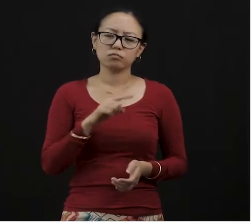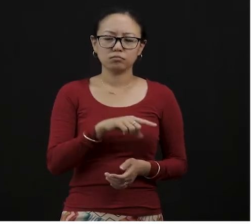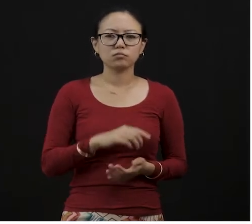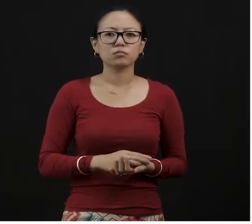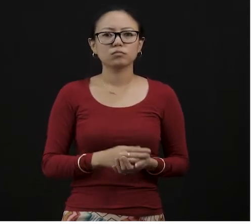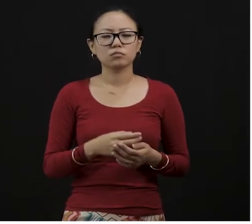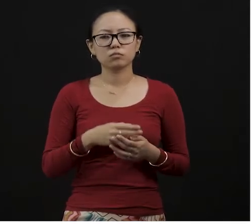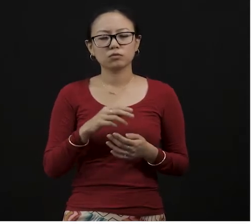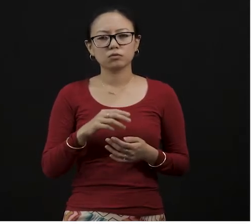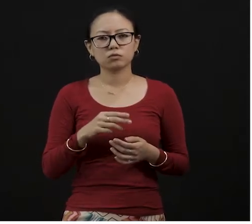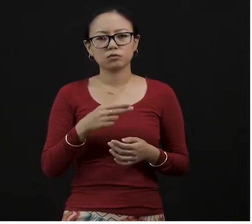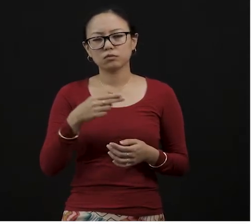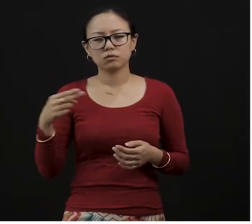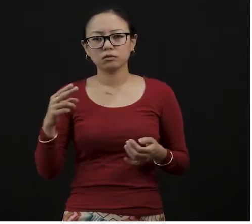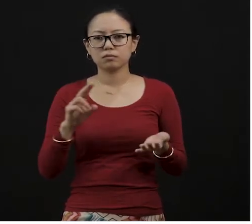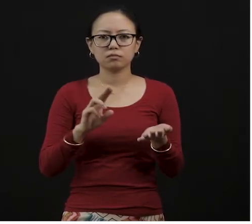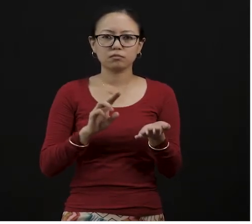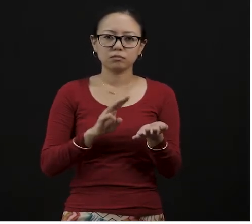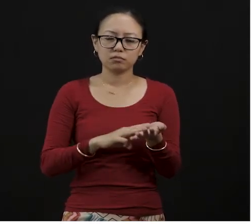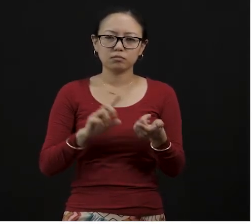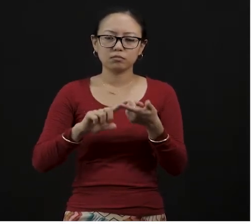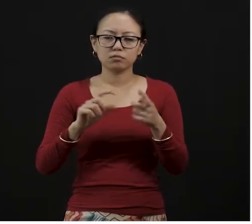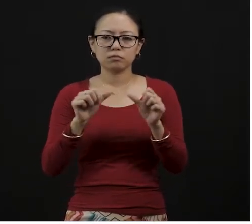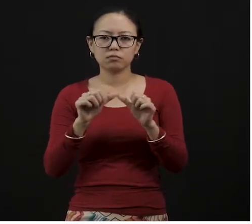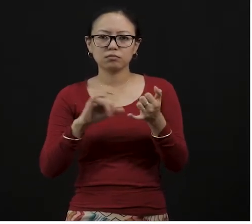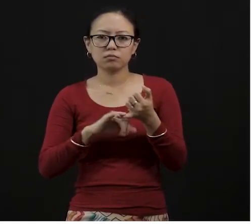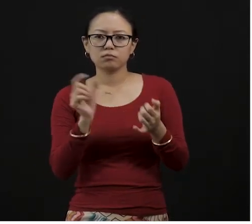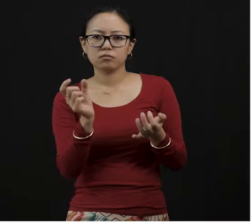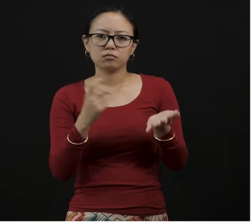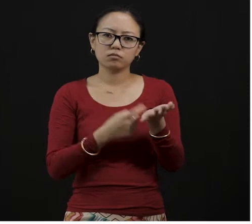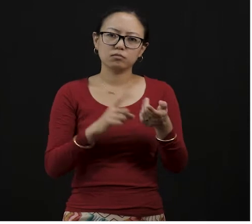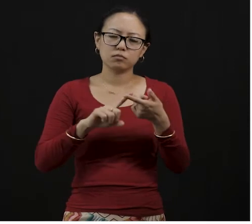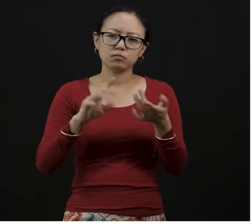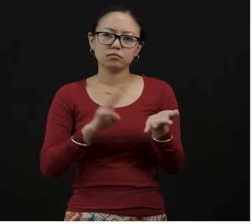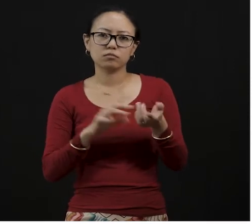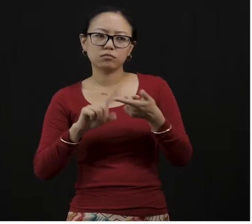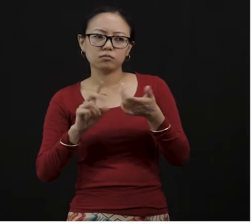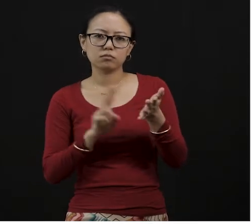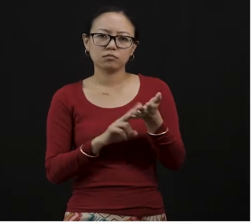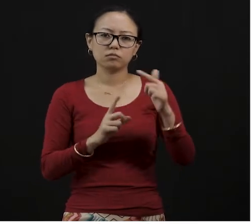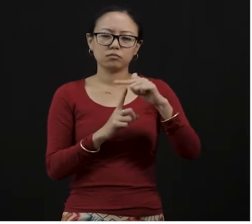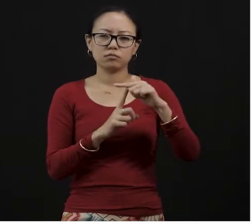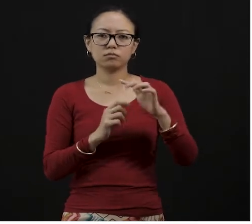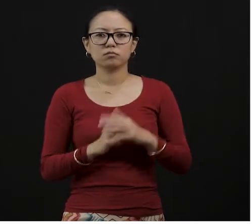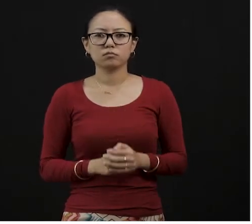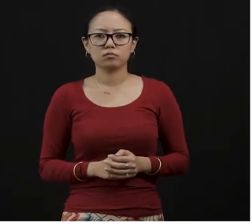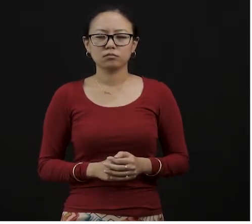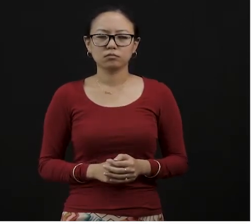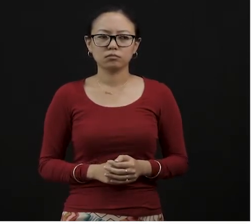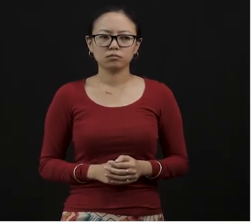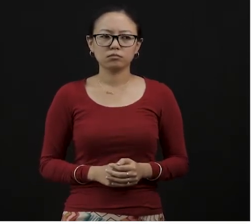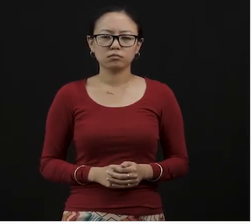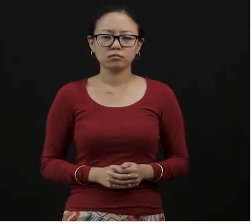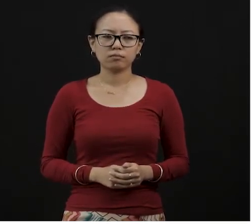fair capacity. Okay, for a fair share of capacity. So first, we will discuss about the non-standard unit.